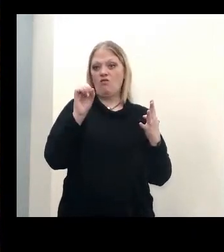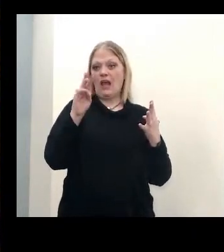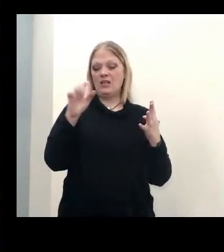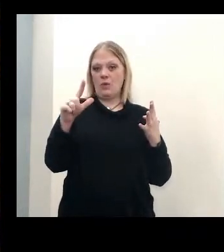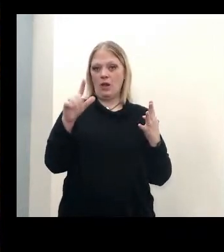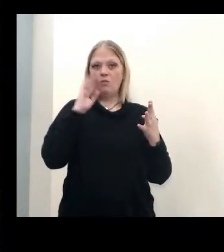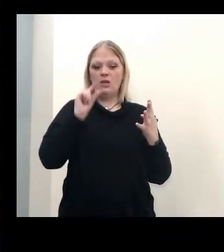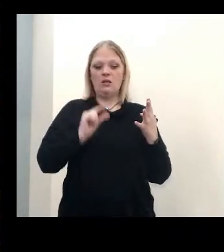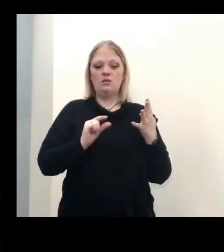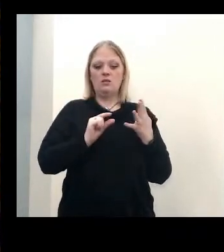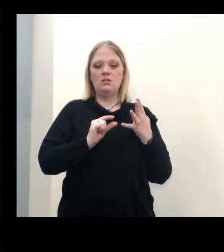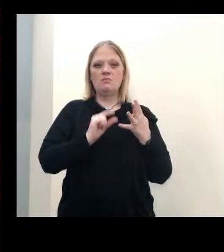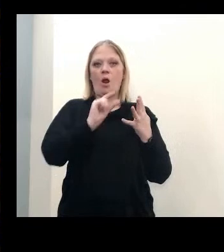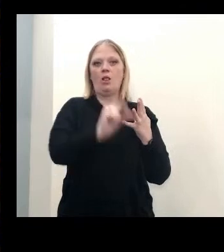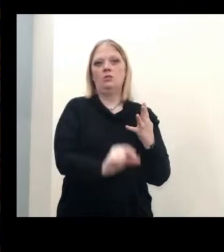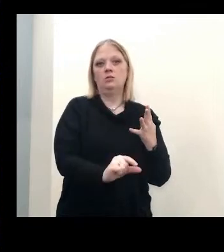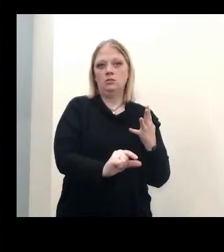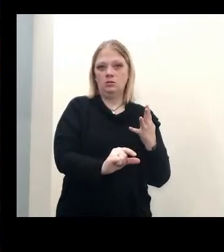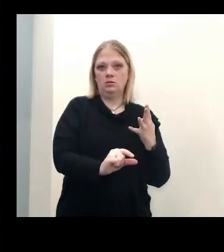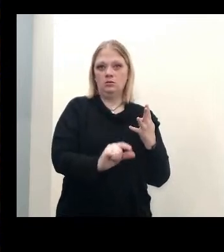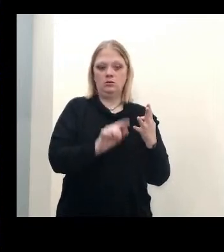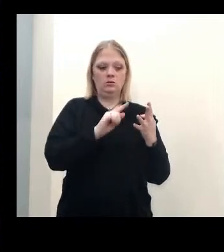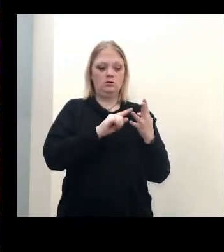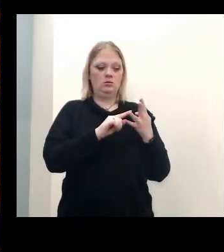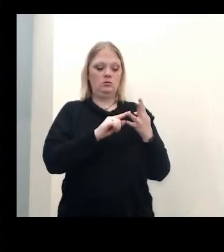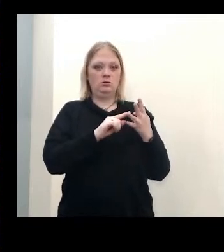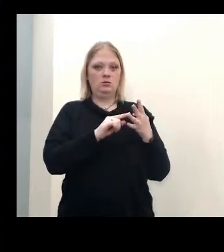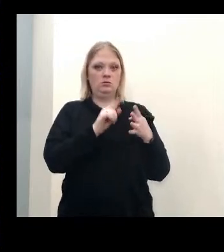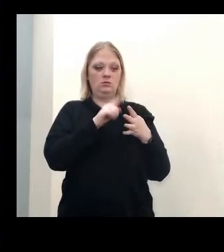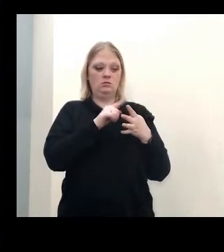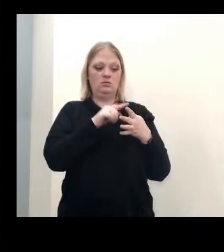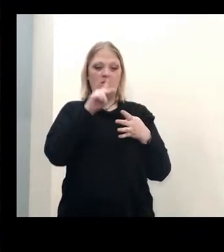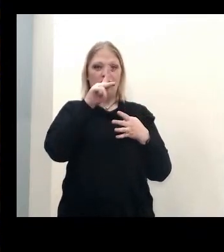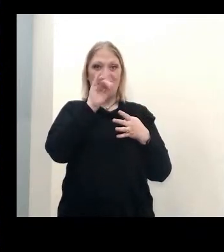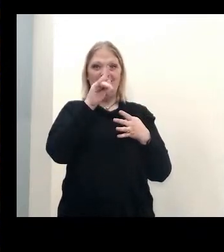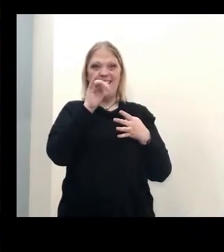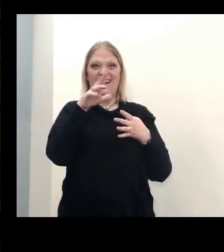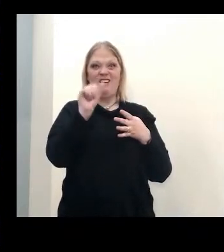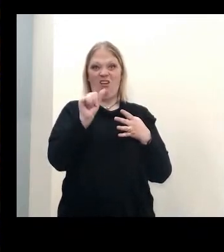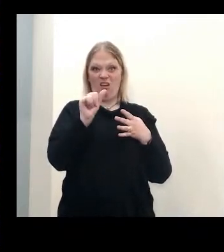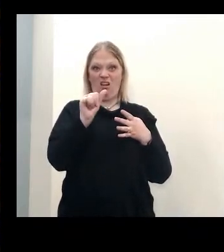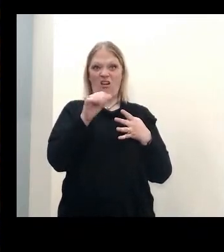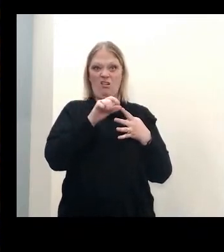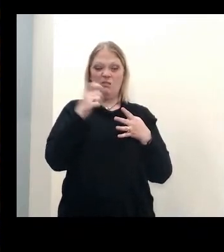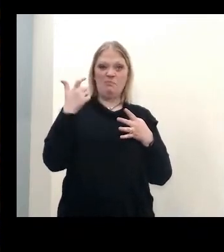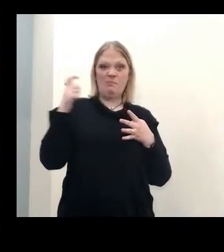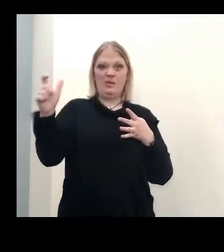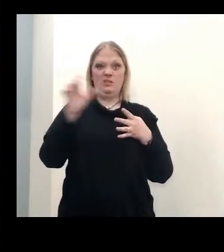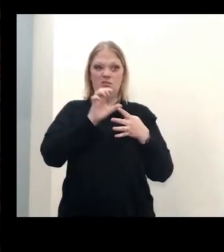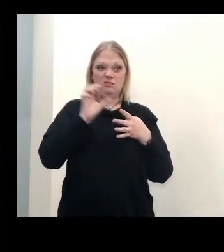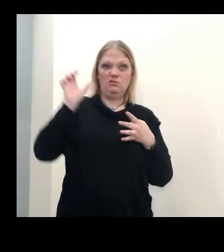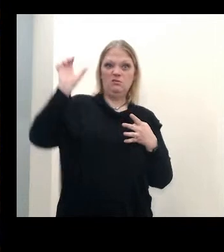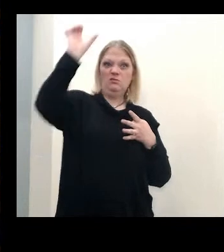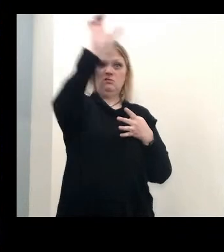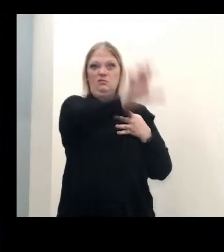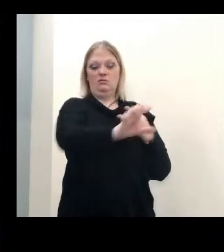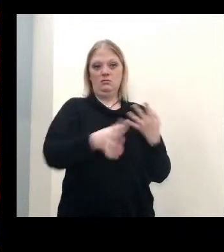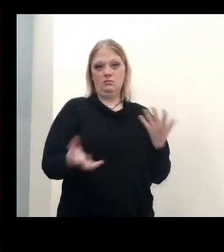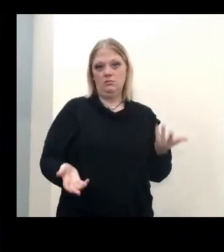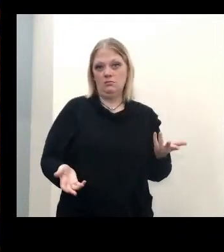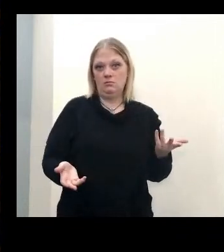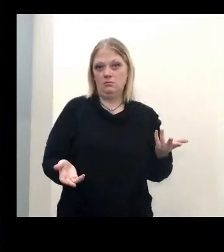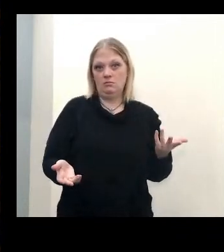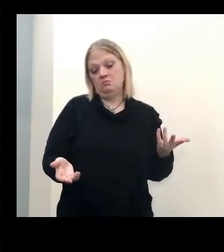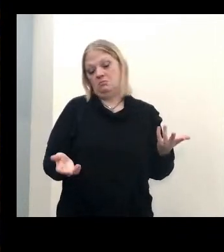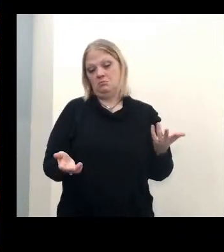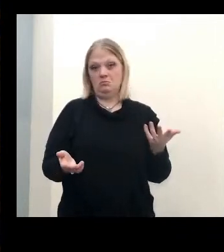the smallest dose number, and Kaleida, which is the largest based on patient counts, will be getting the highest number.